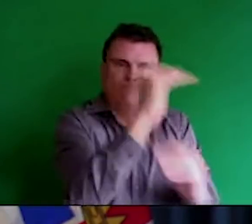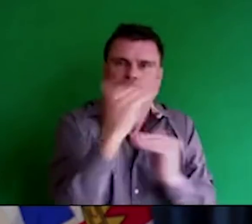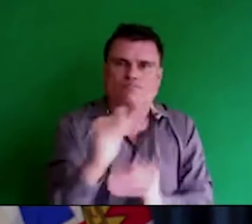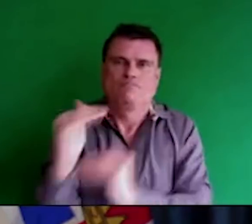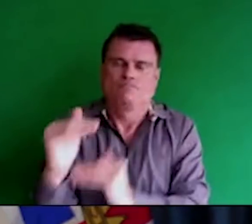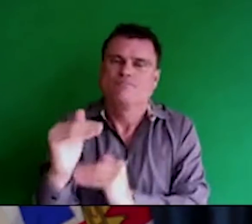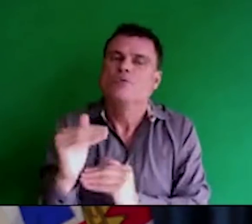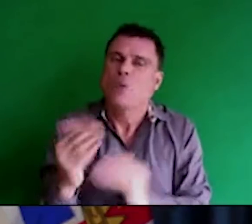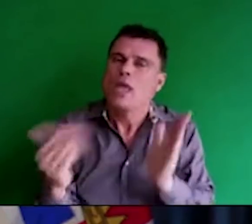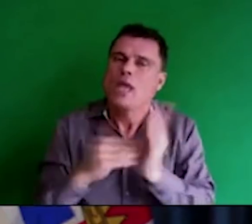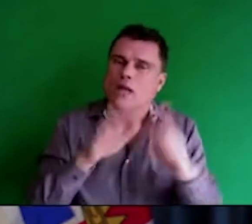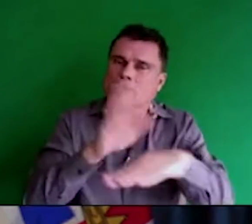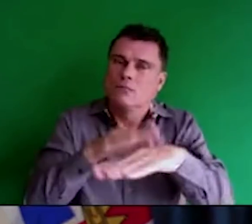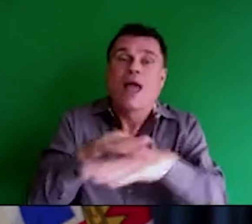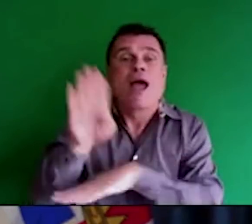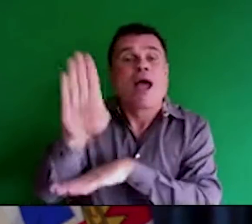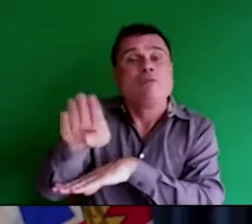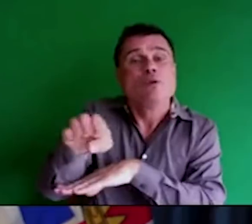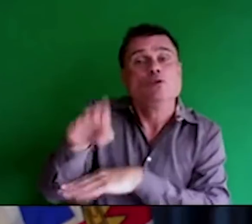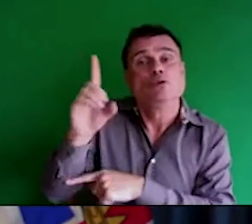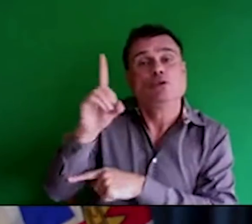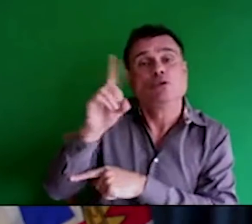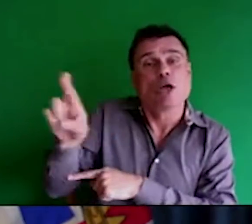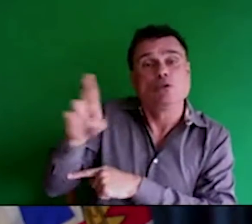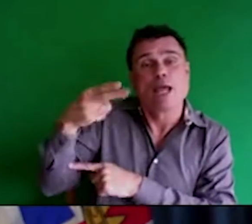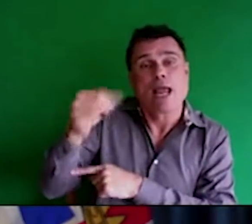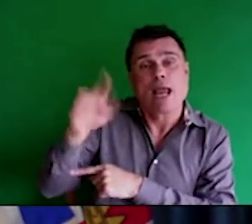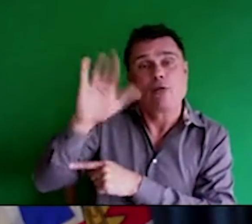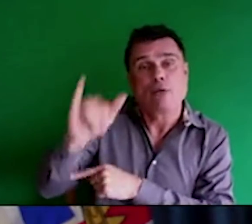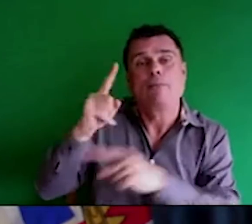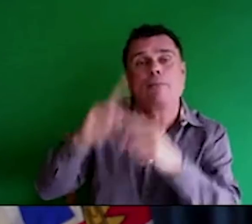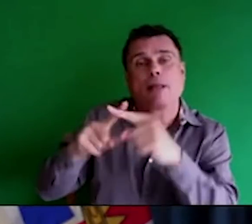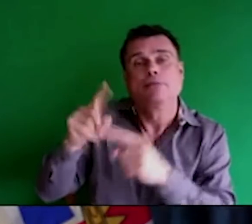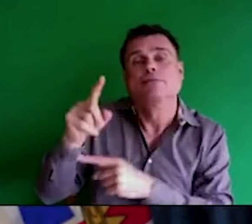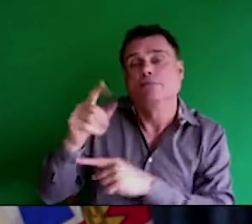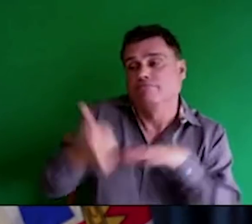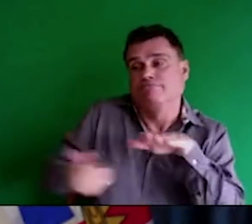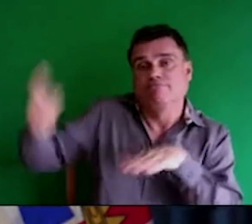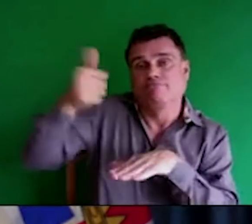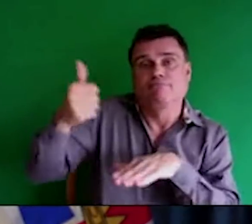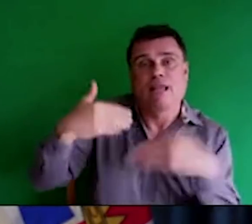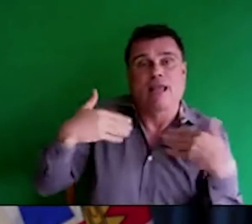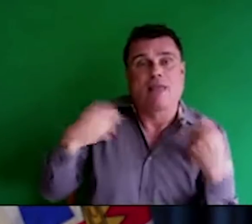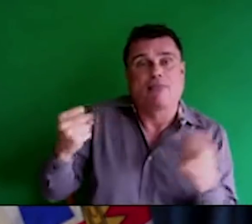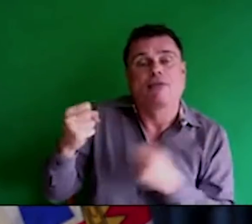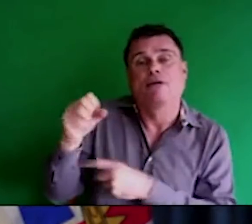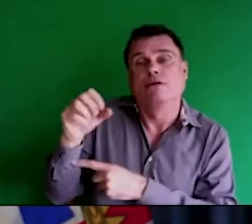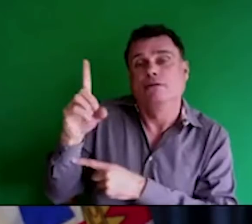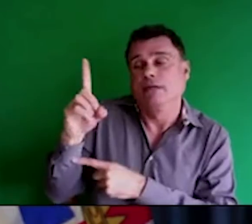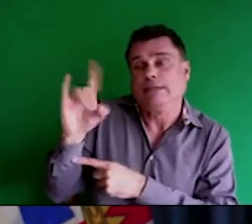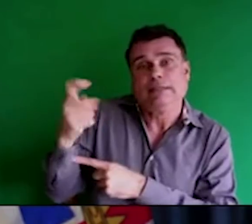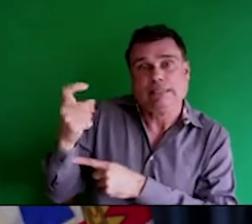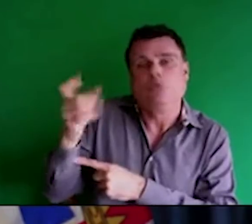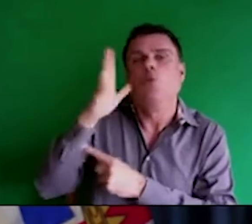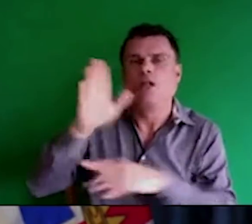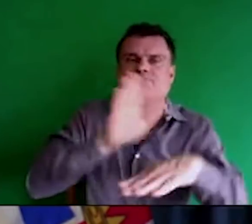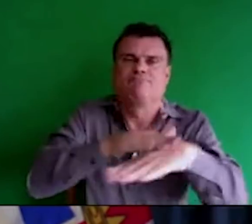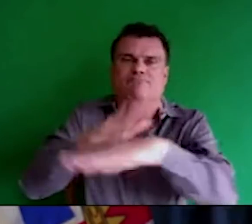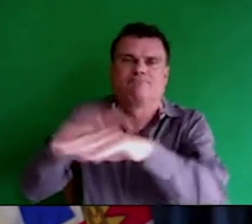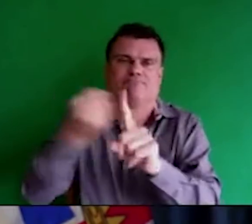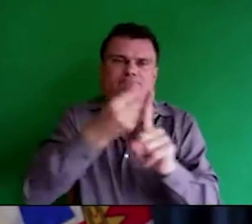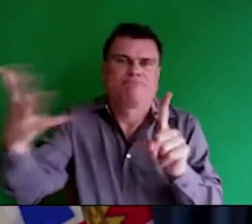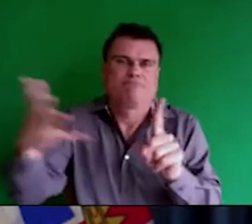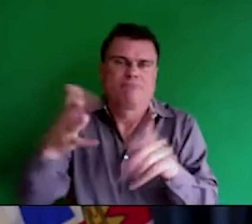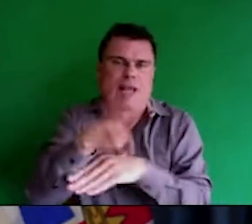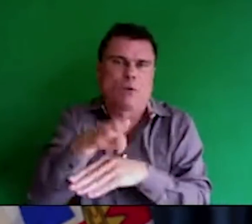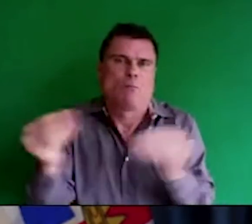follow-up? Yes, just on that note, I know that there was a directive for public sector employees to go back